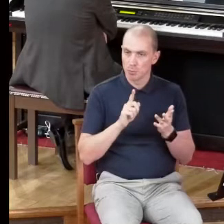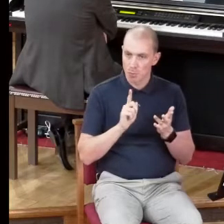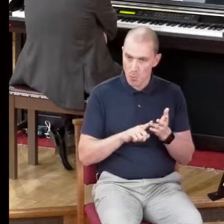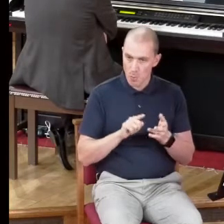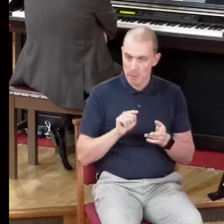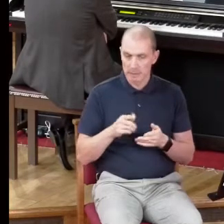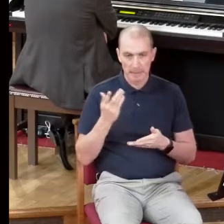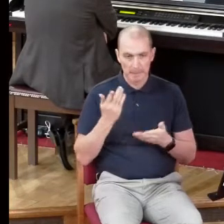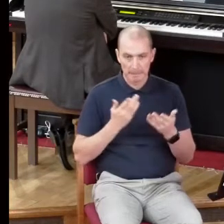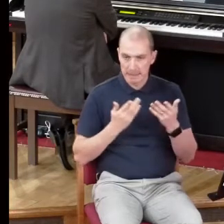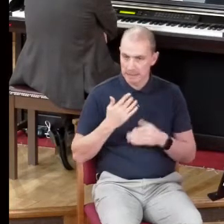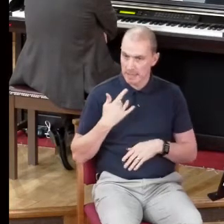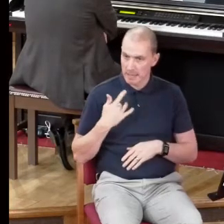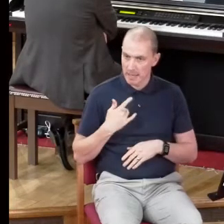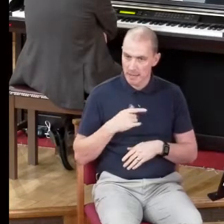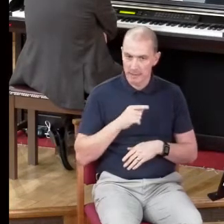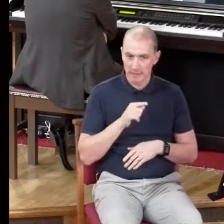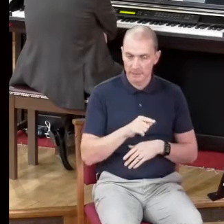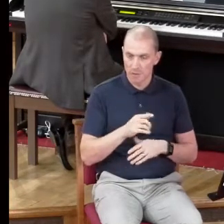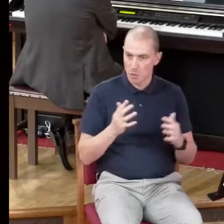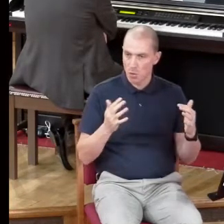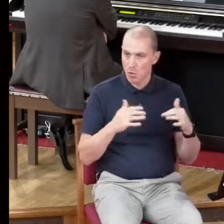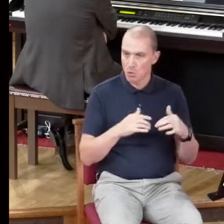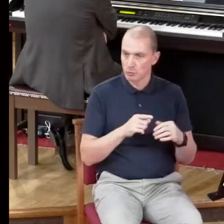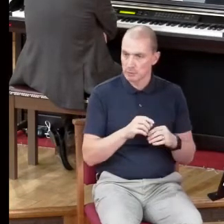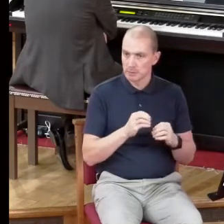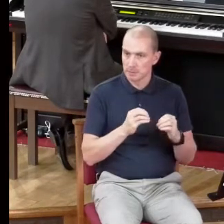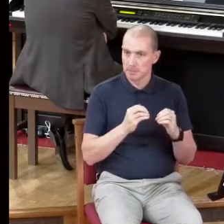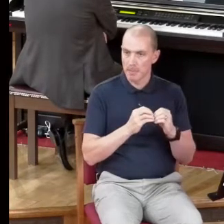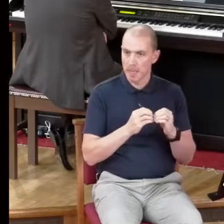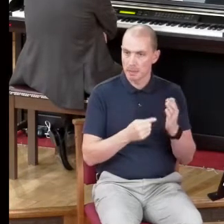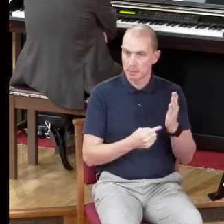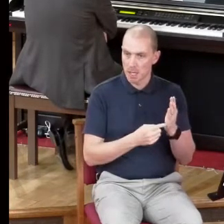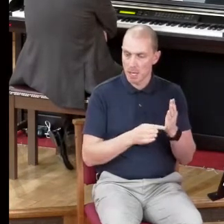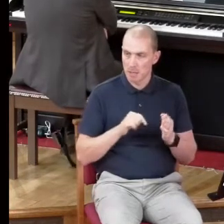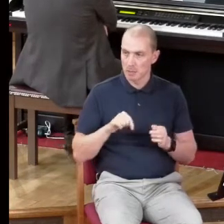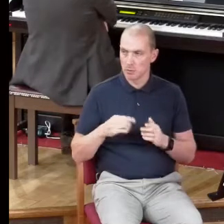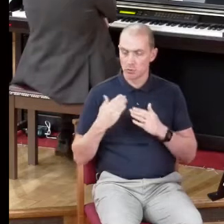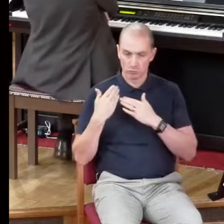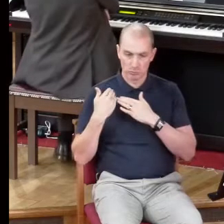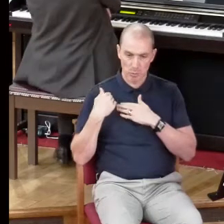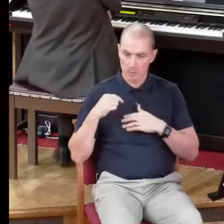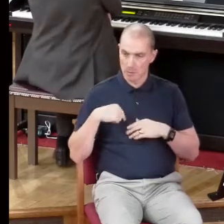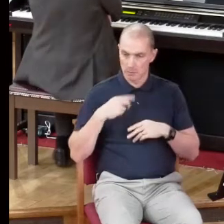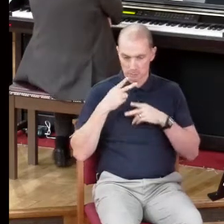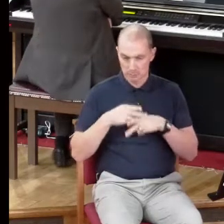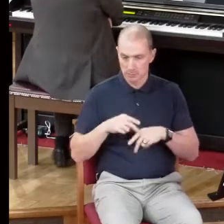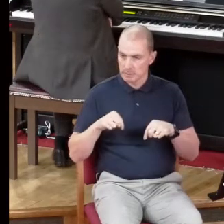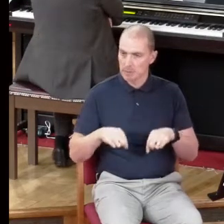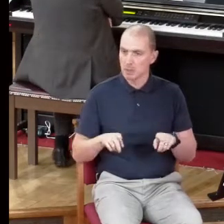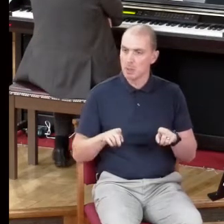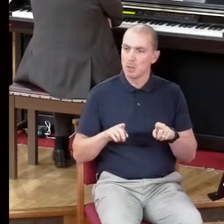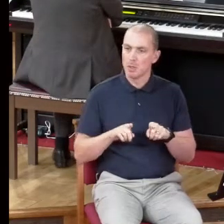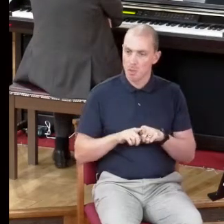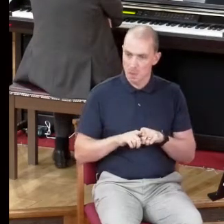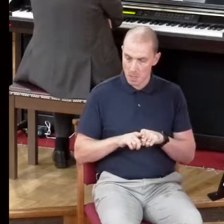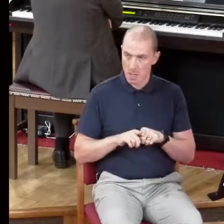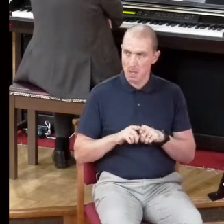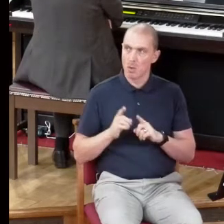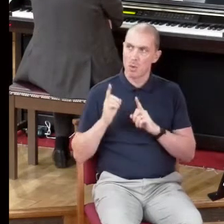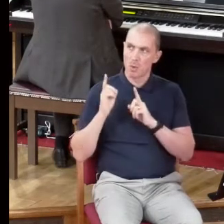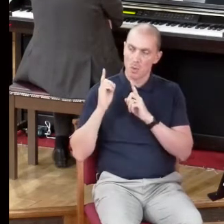congregations in Blantyre, and in his responsibilities here. Lord, watch over him and strengthen him and give